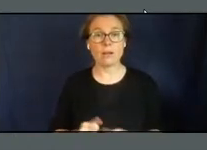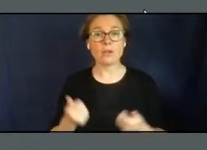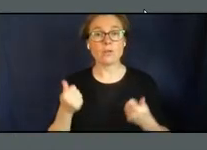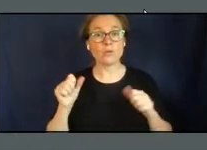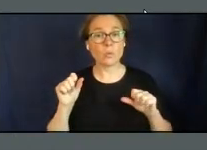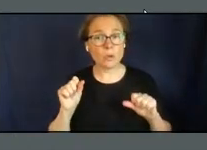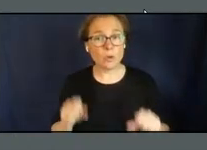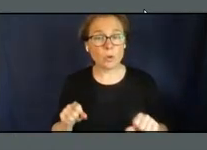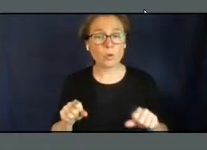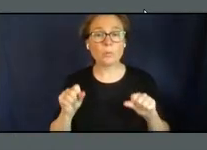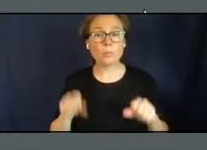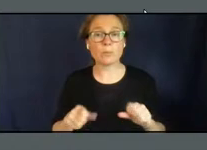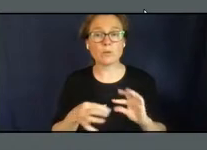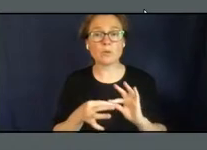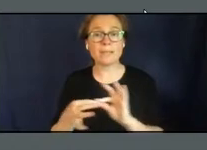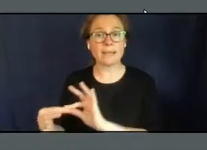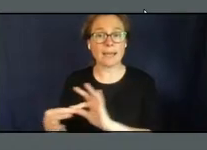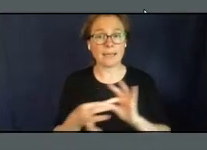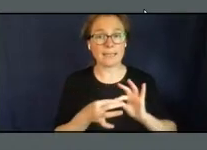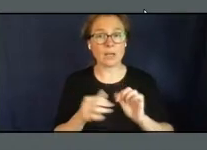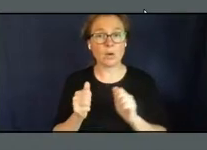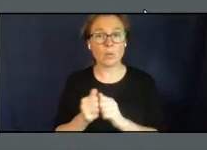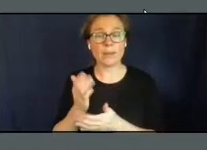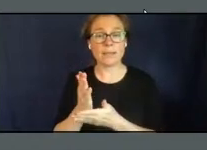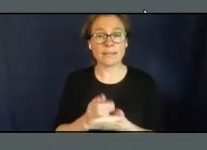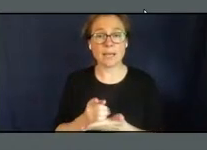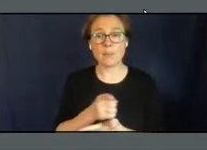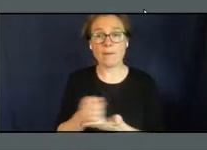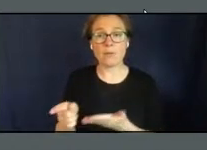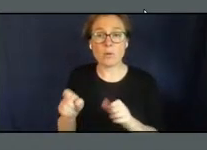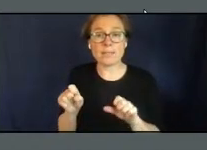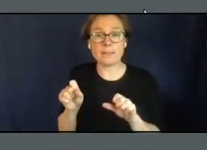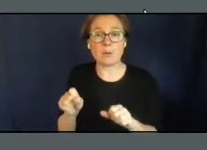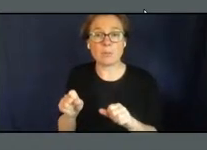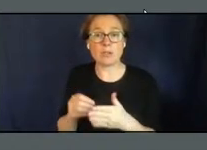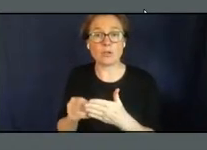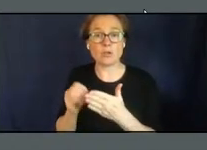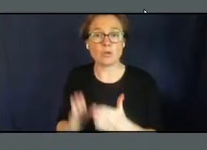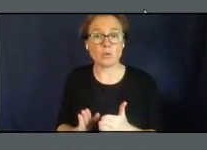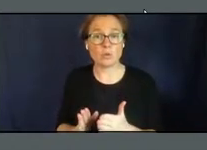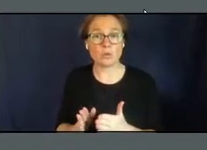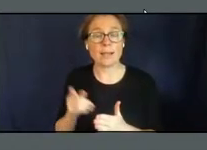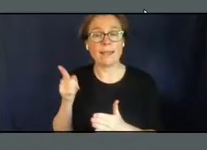with at least some of those potential students through those mechanisms.